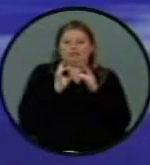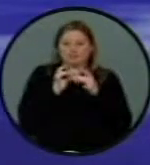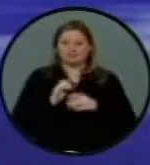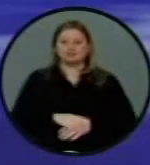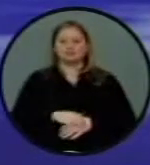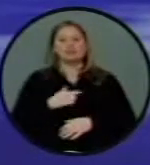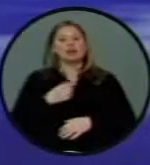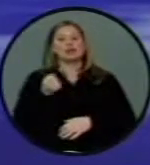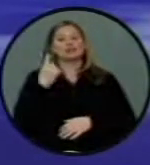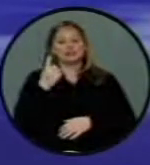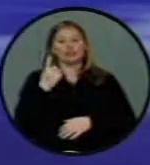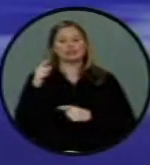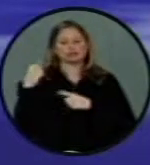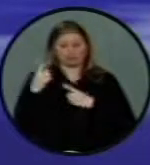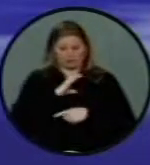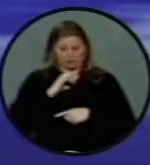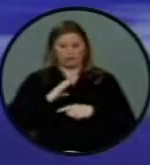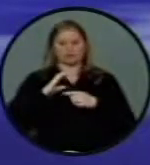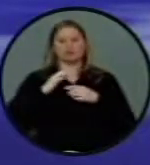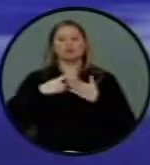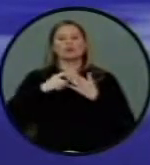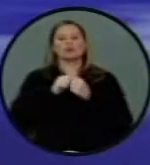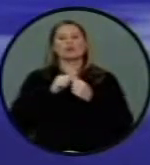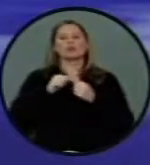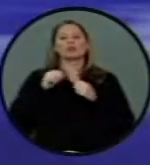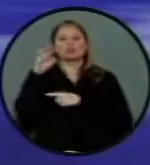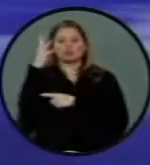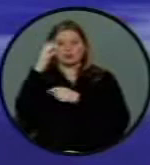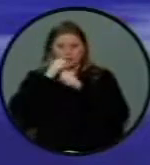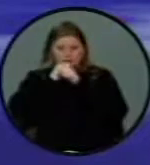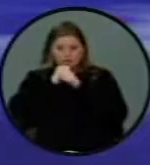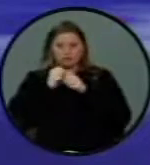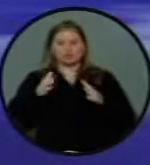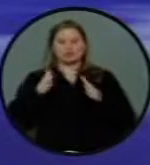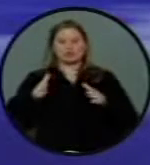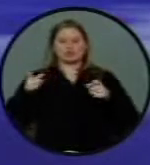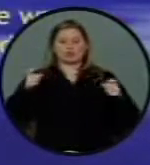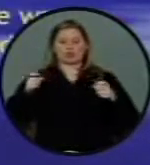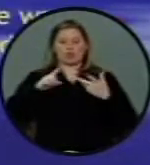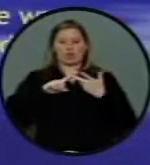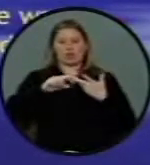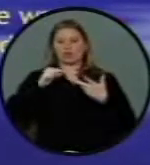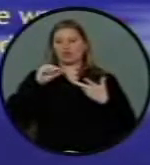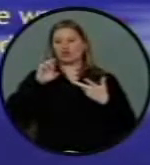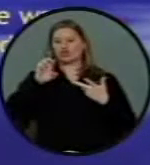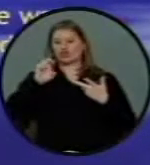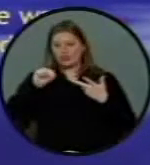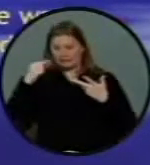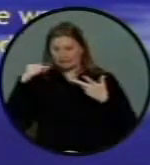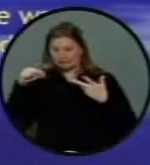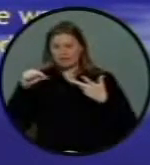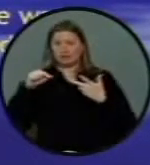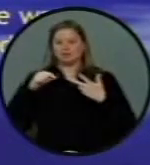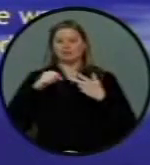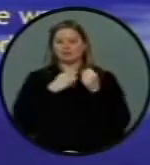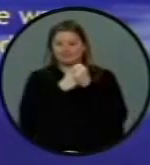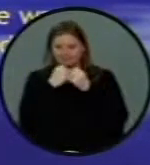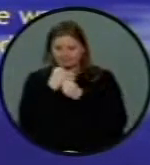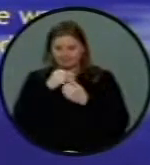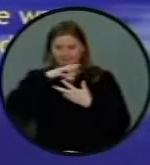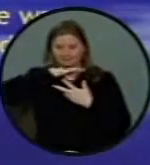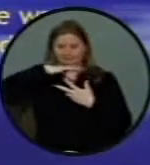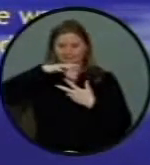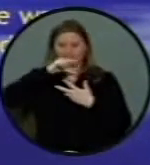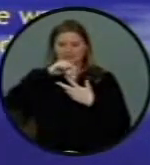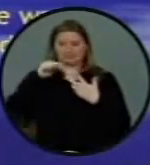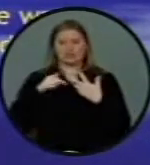I understand that there have been discussions about tree protection, erosion control, and green infrastructure, and essentially, my